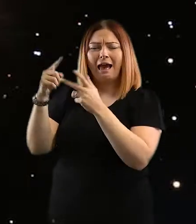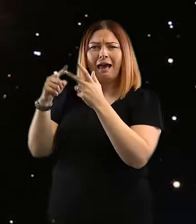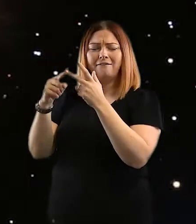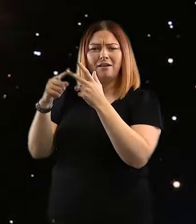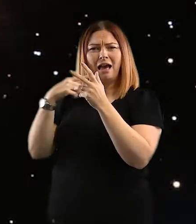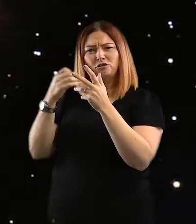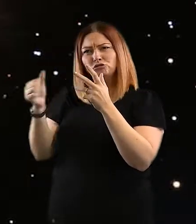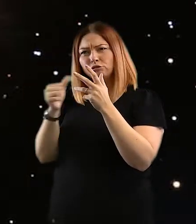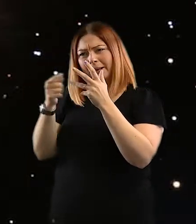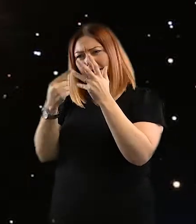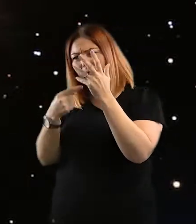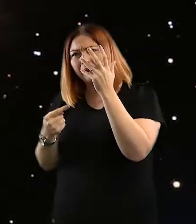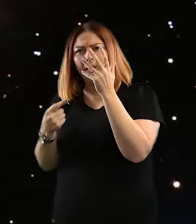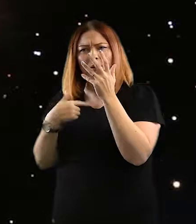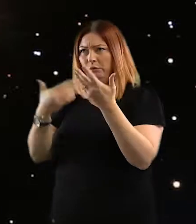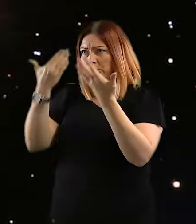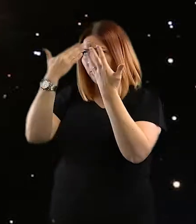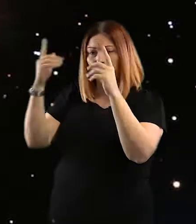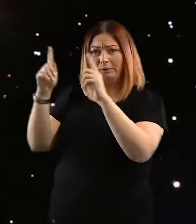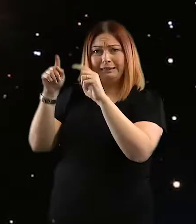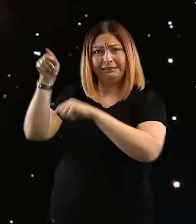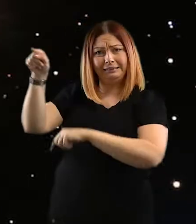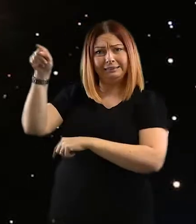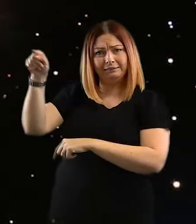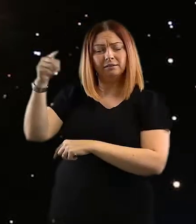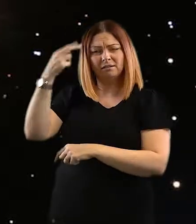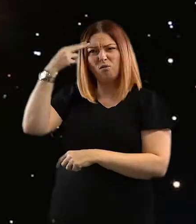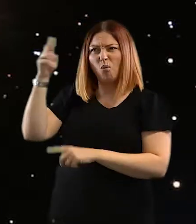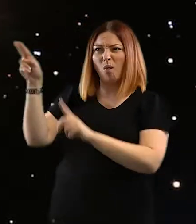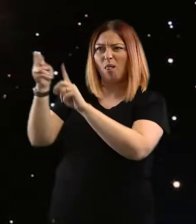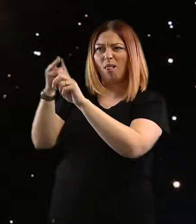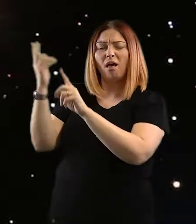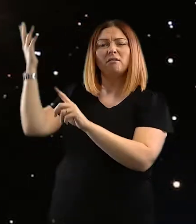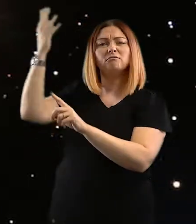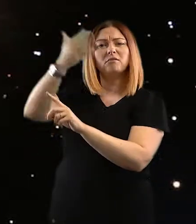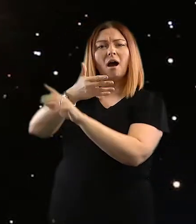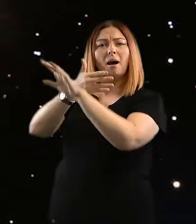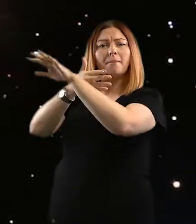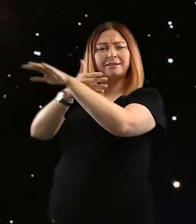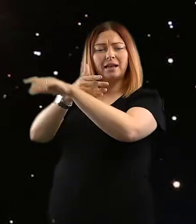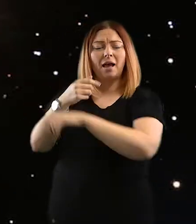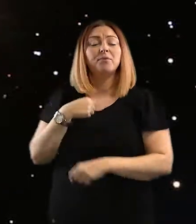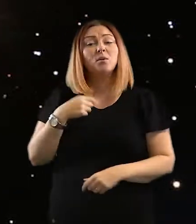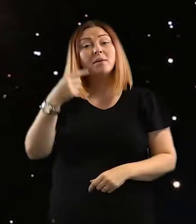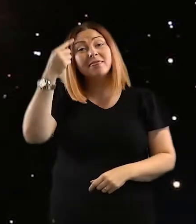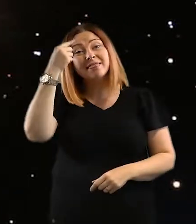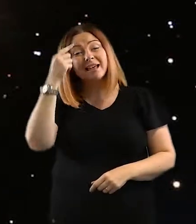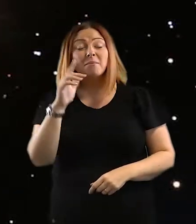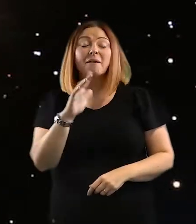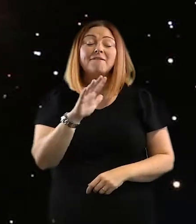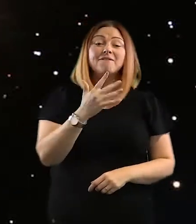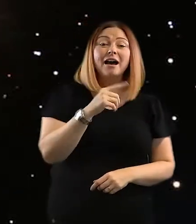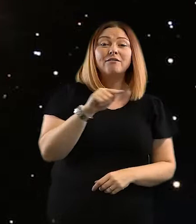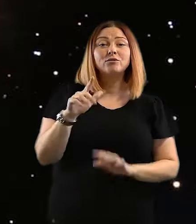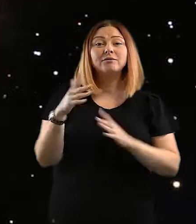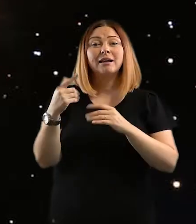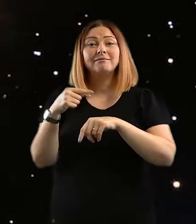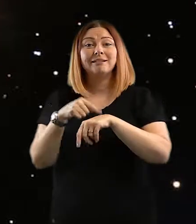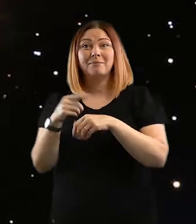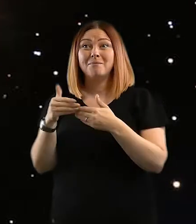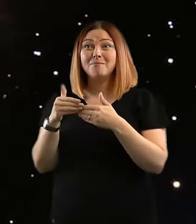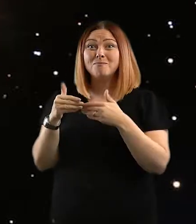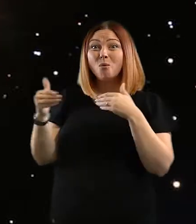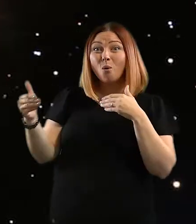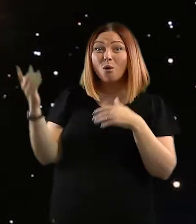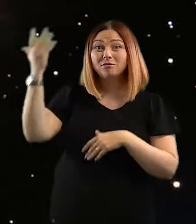what it is, but there has to be a lot of it. Probably about 5 or 10 times as much dark matter as there is normal matter, the stuff that makes up us and